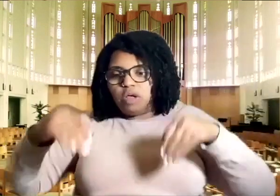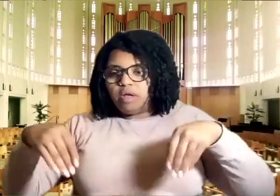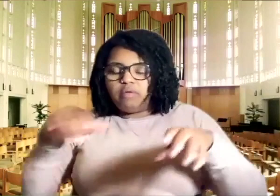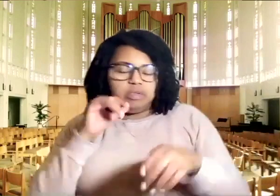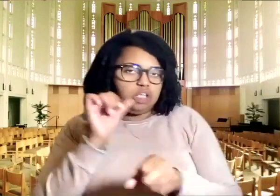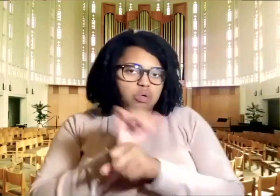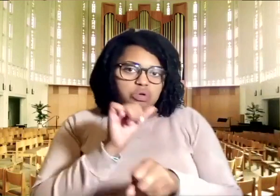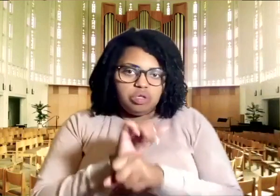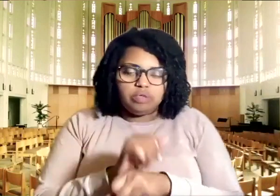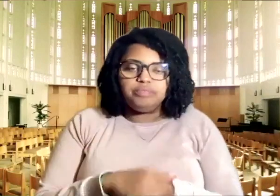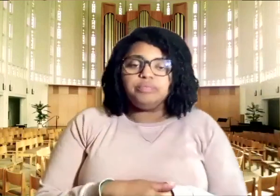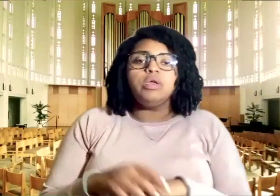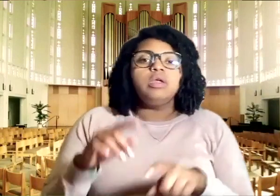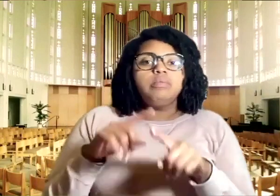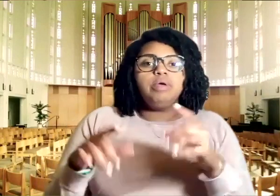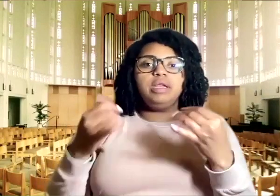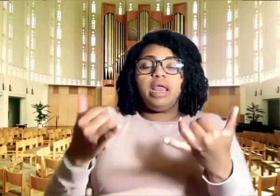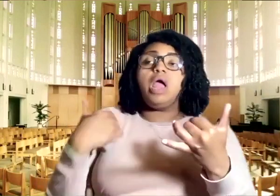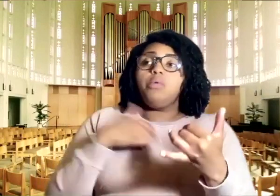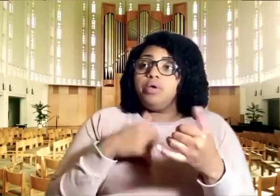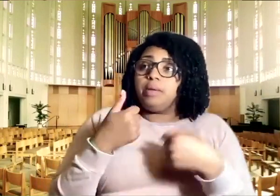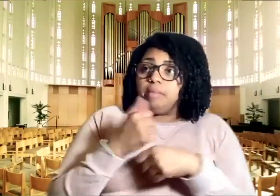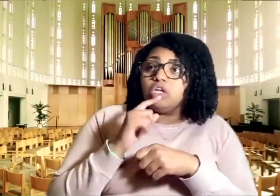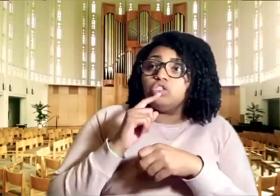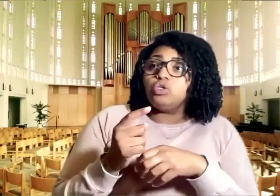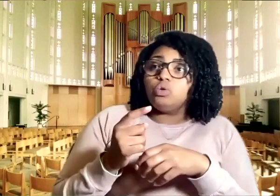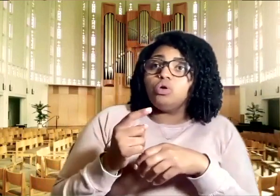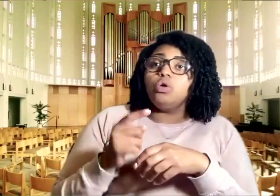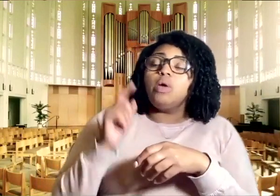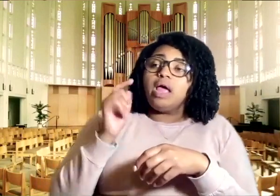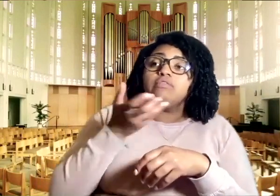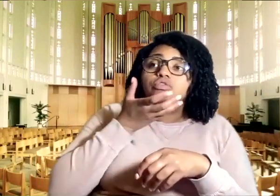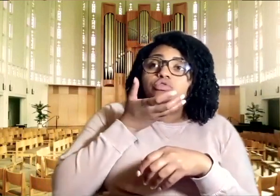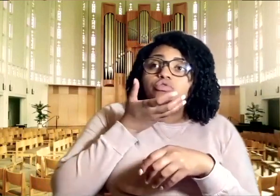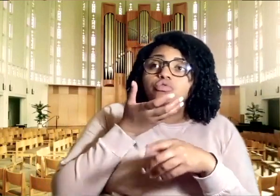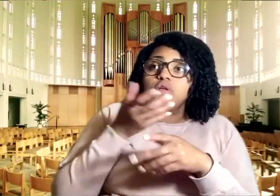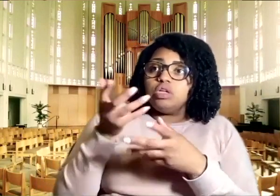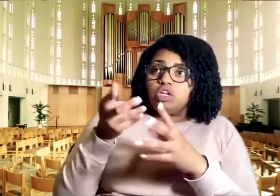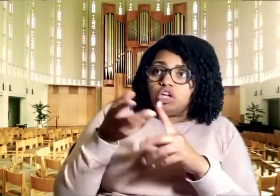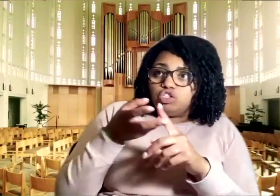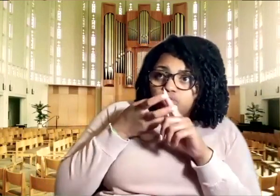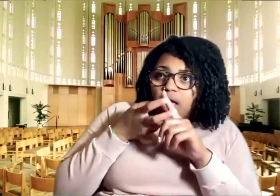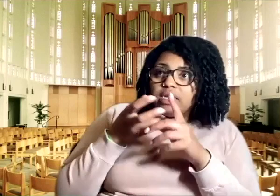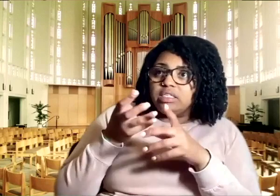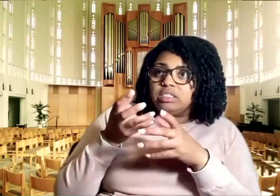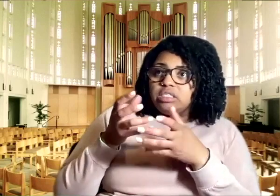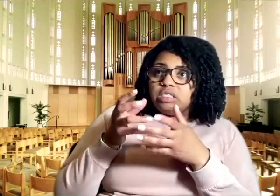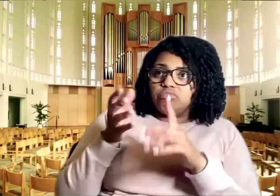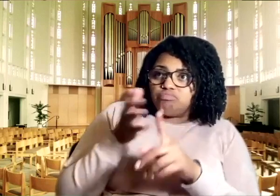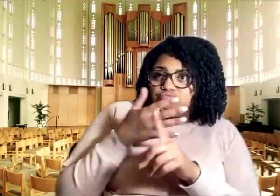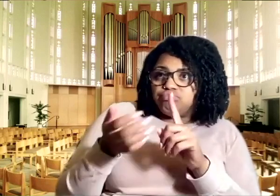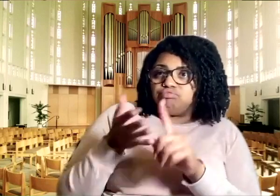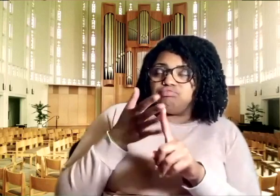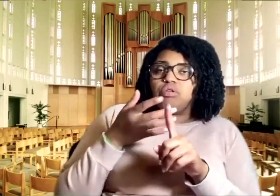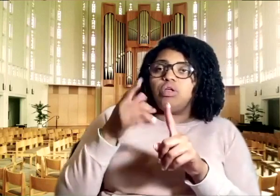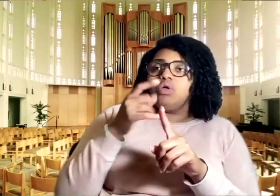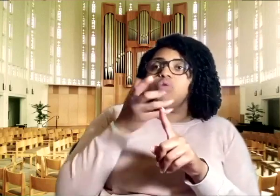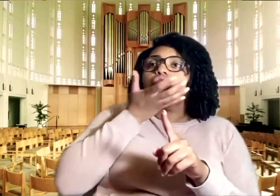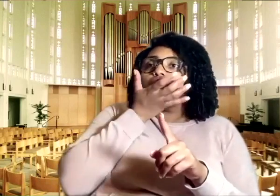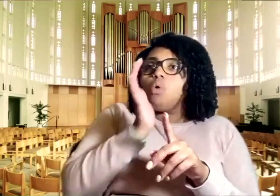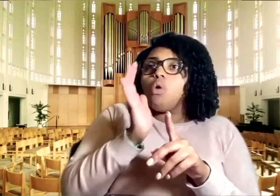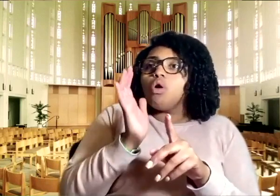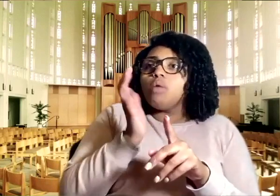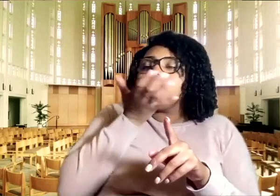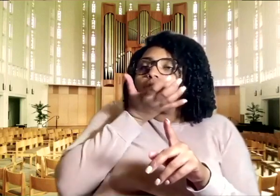warm bodies of humans just so we need them, so that we can exploit them and lay them on top of the churches and